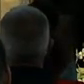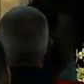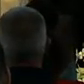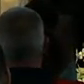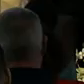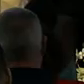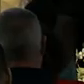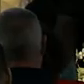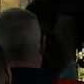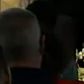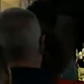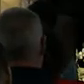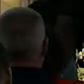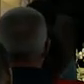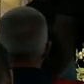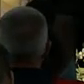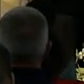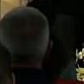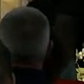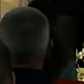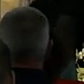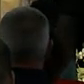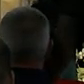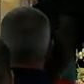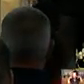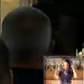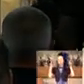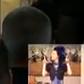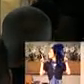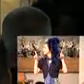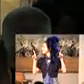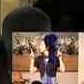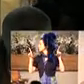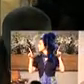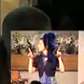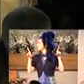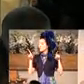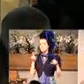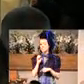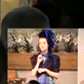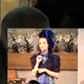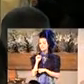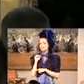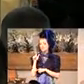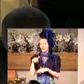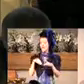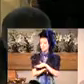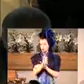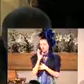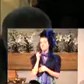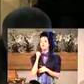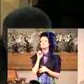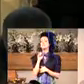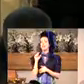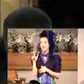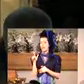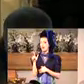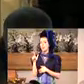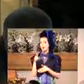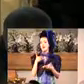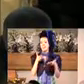away finally did seal the grave. And so left